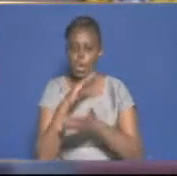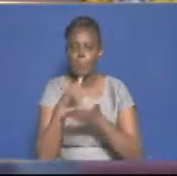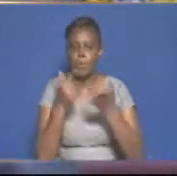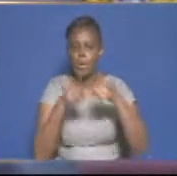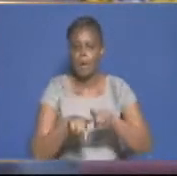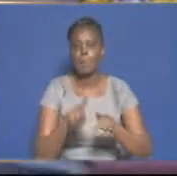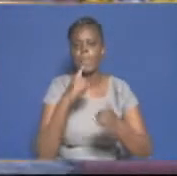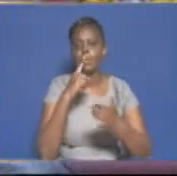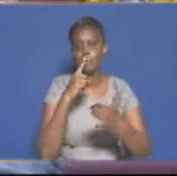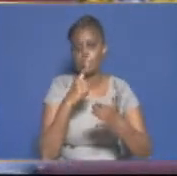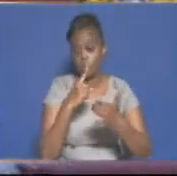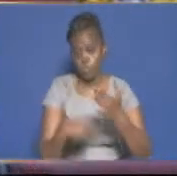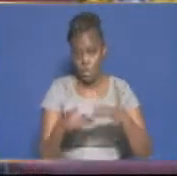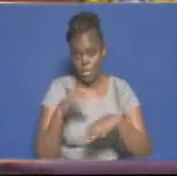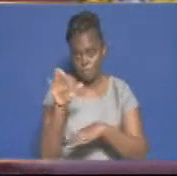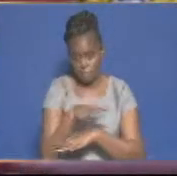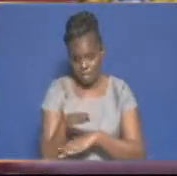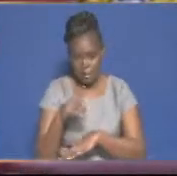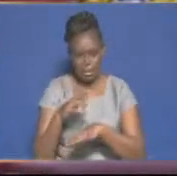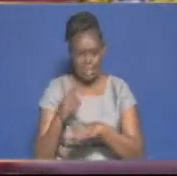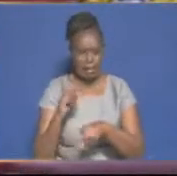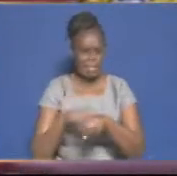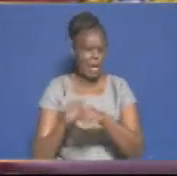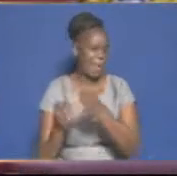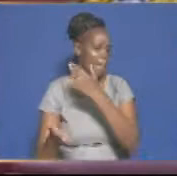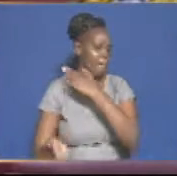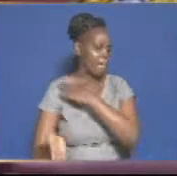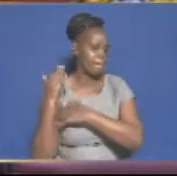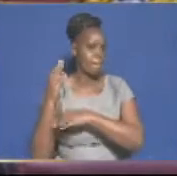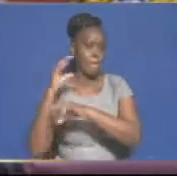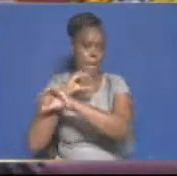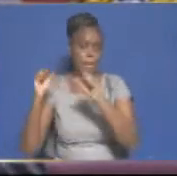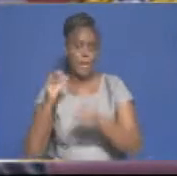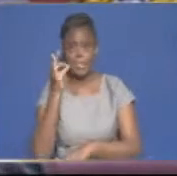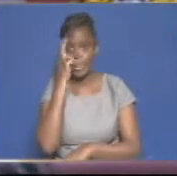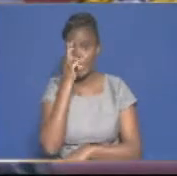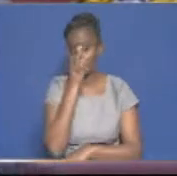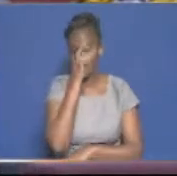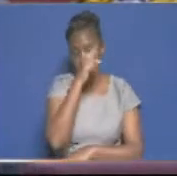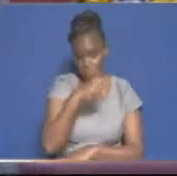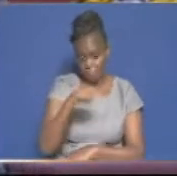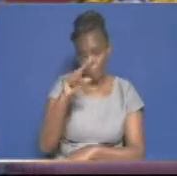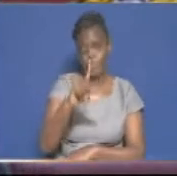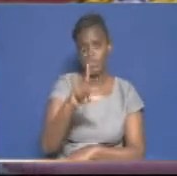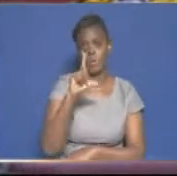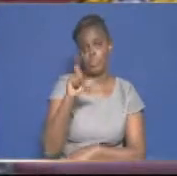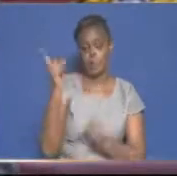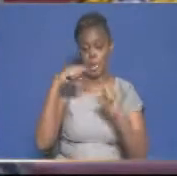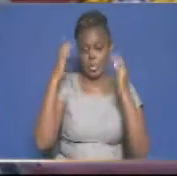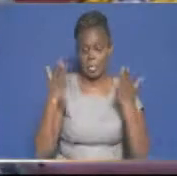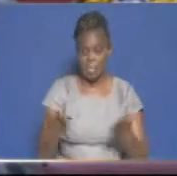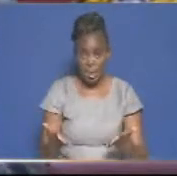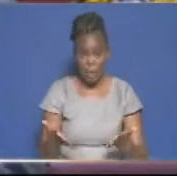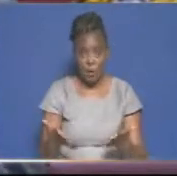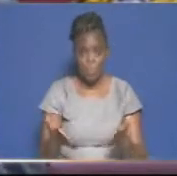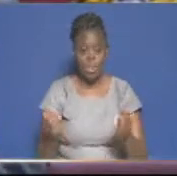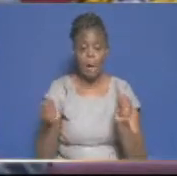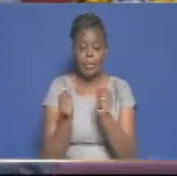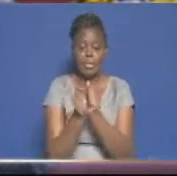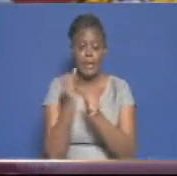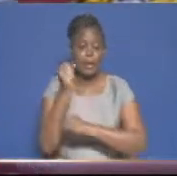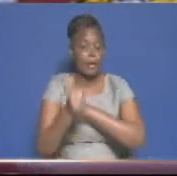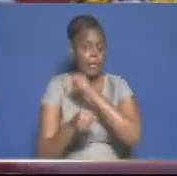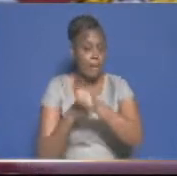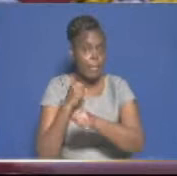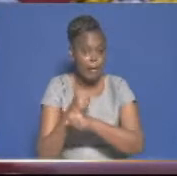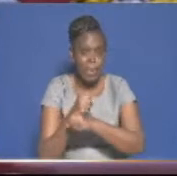Since then, when His Excellency President Kibaki refused to assent to the law, up to now it's 10 years.